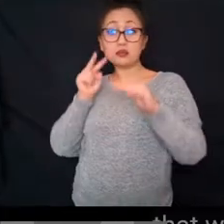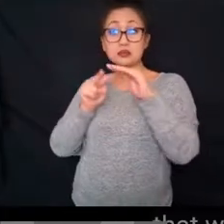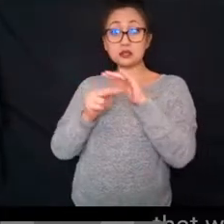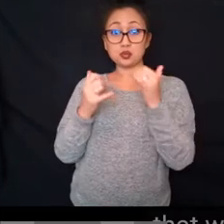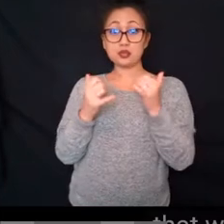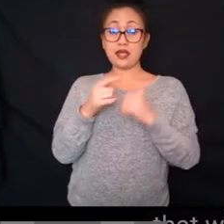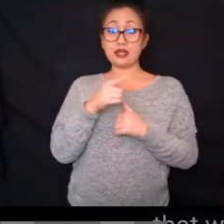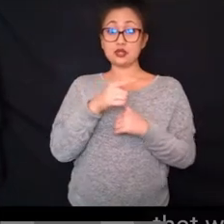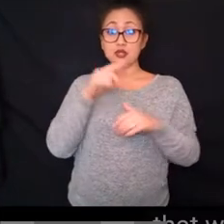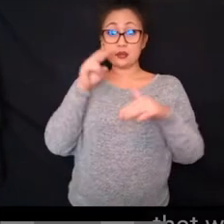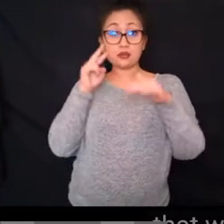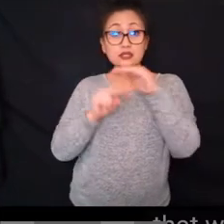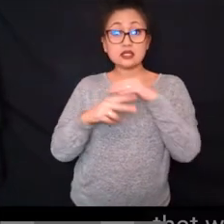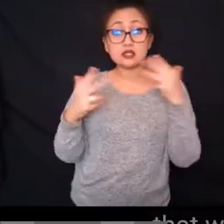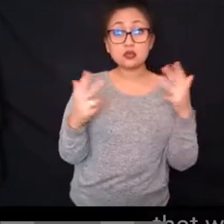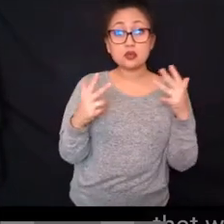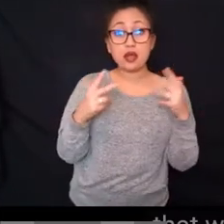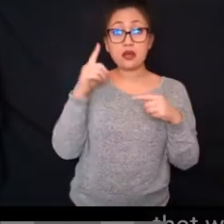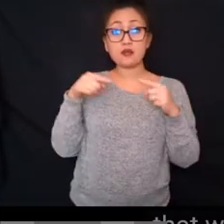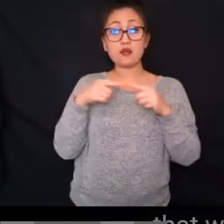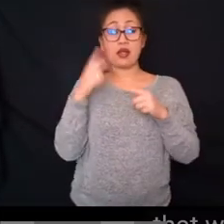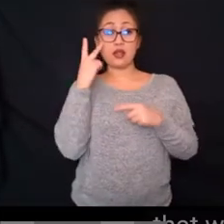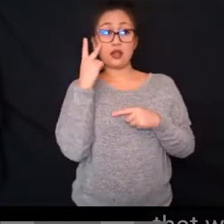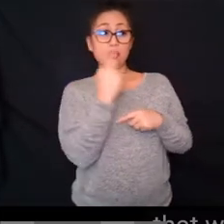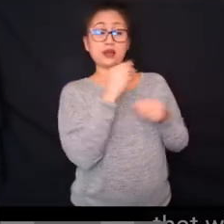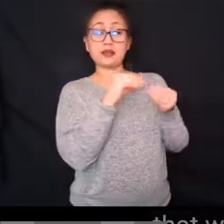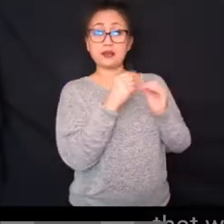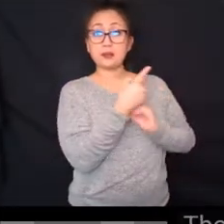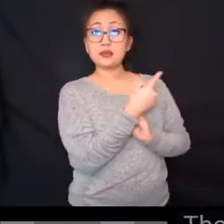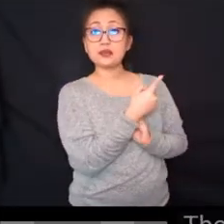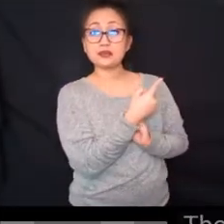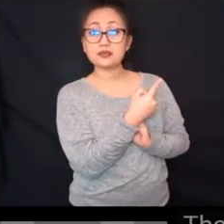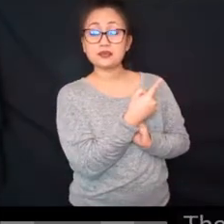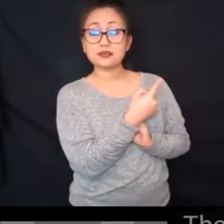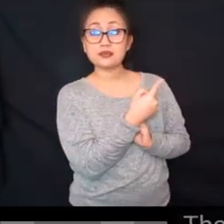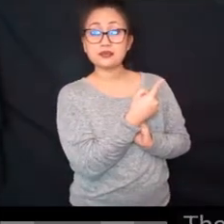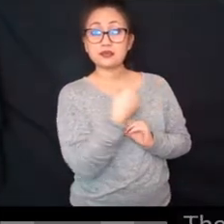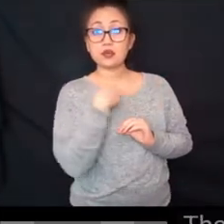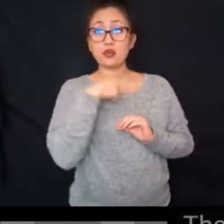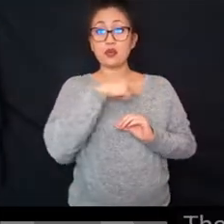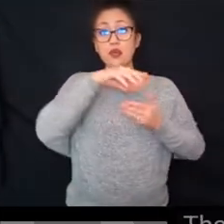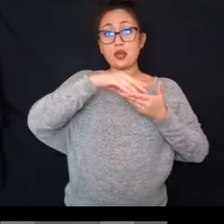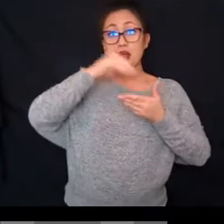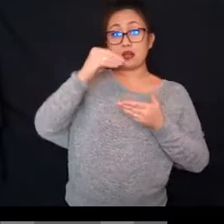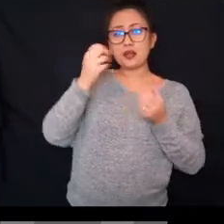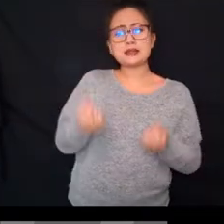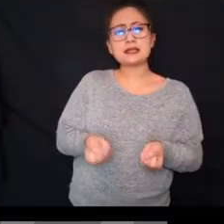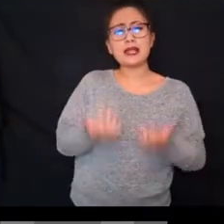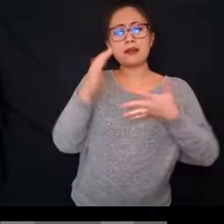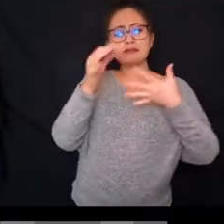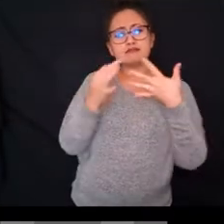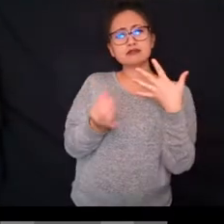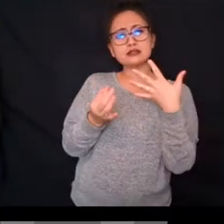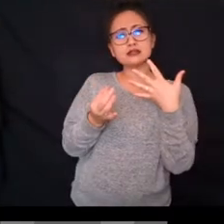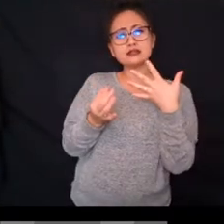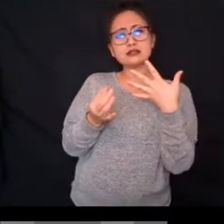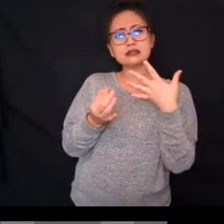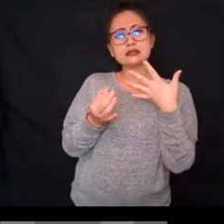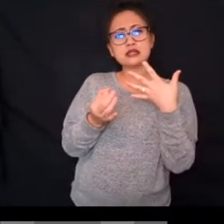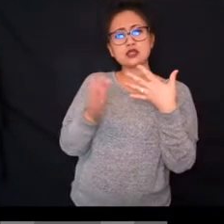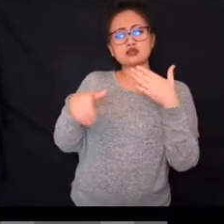predicting that when we get this up here today, how many did you say? That we're going to find how many ways to get to 5? 6. Give